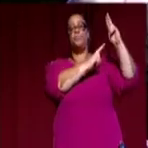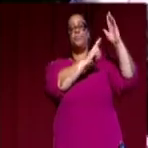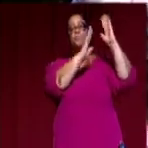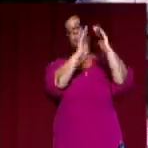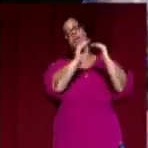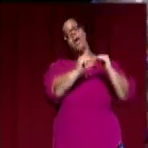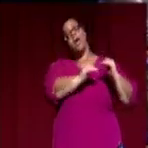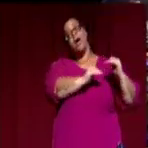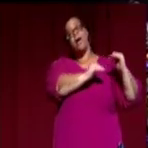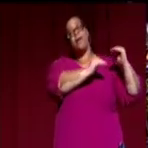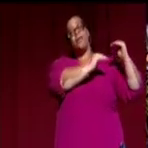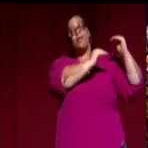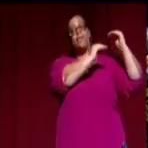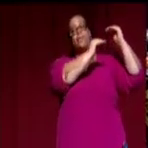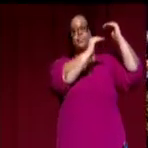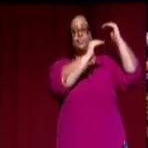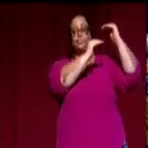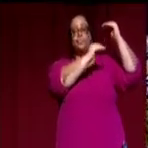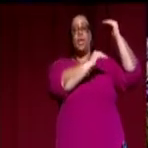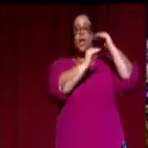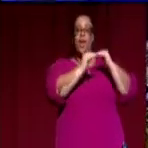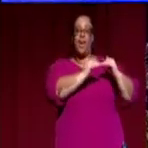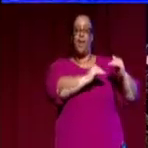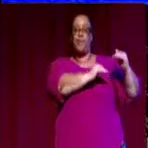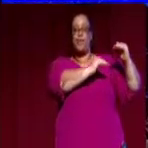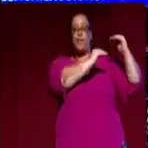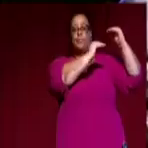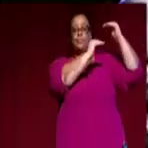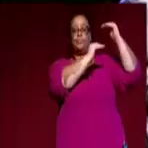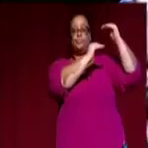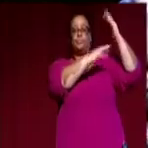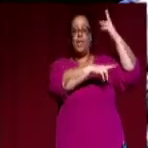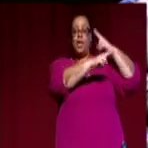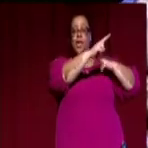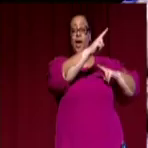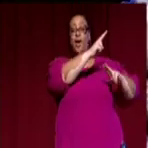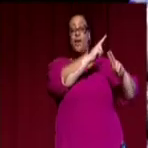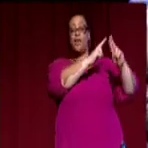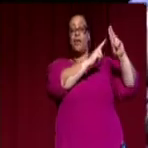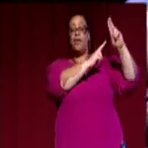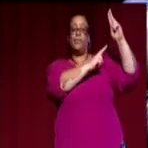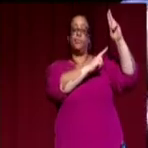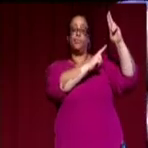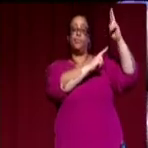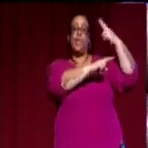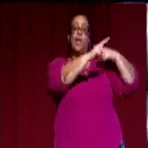higher, higher, higher, higher, higher, higher,